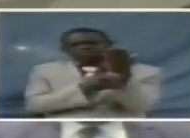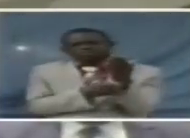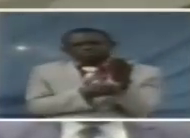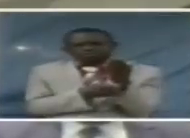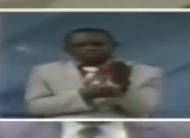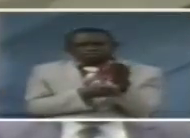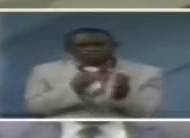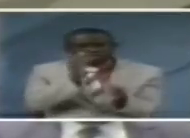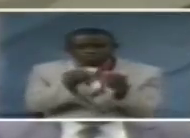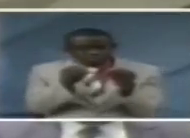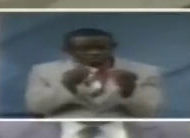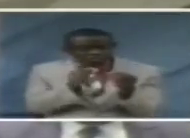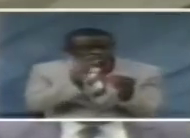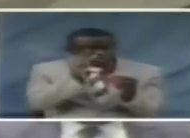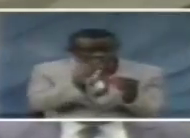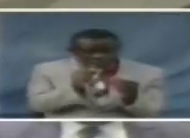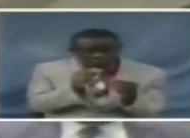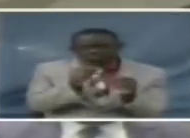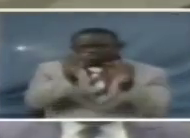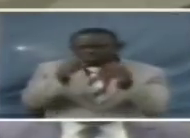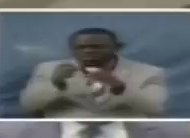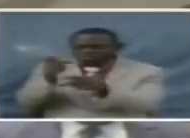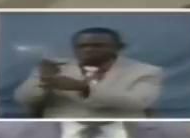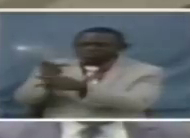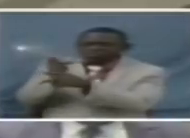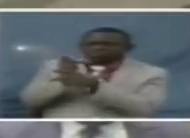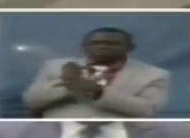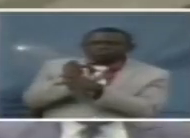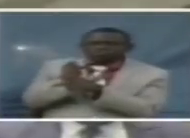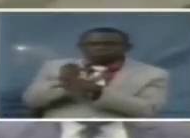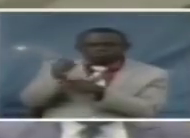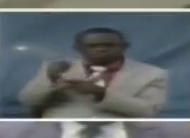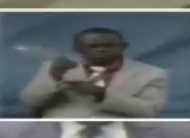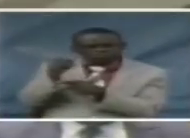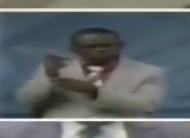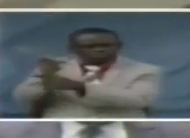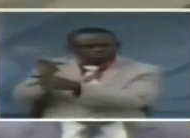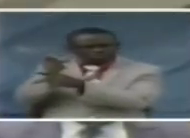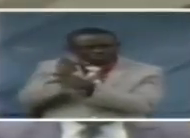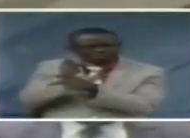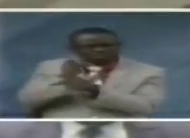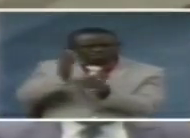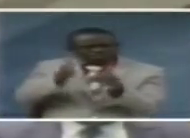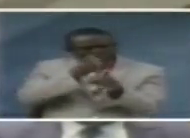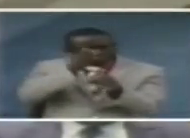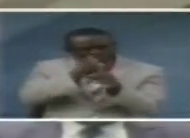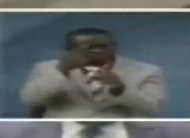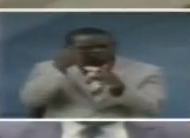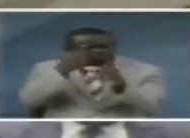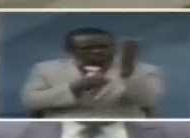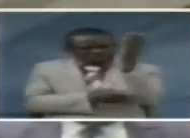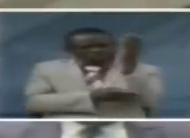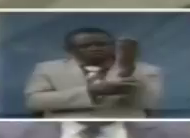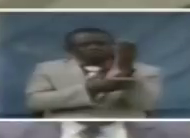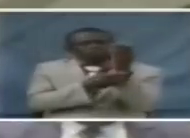We must borrow less, and where we need to borrow, it should be for projects that